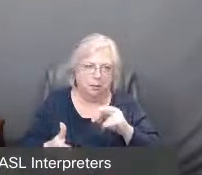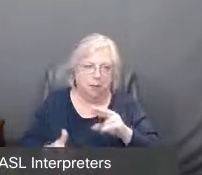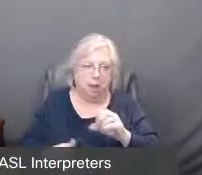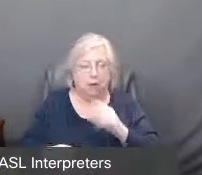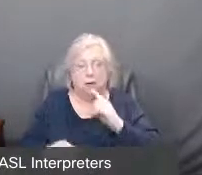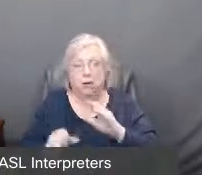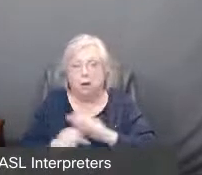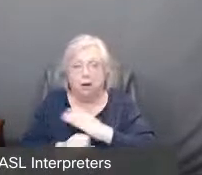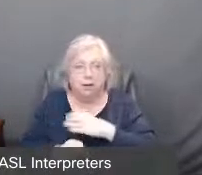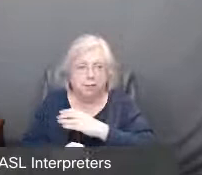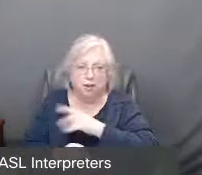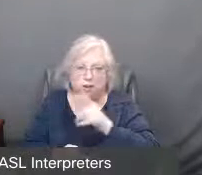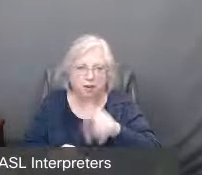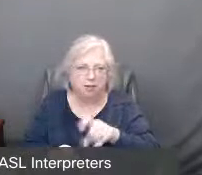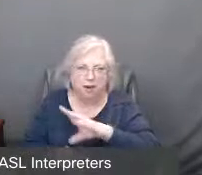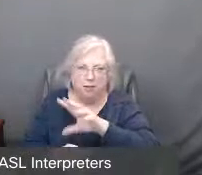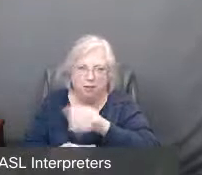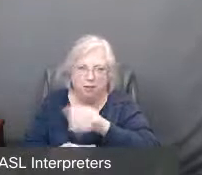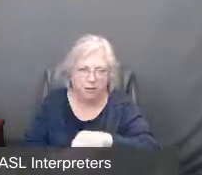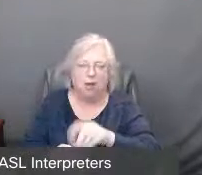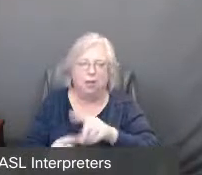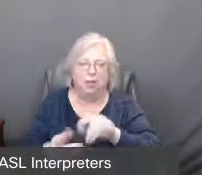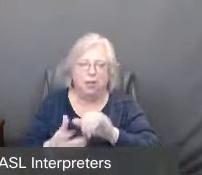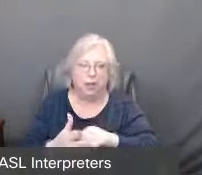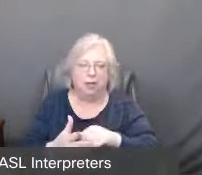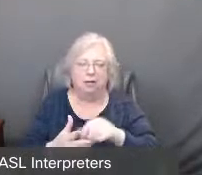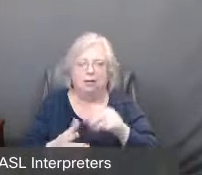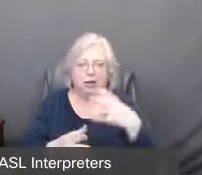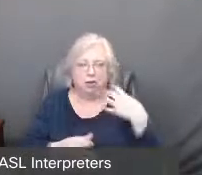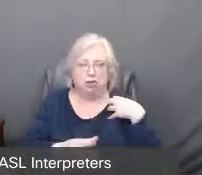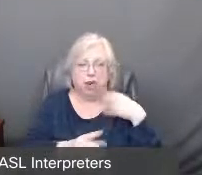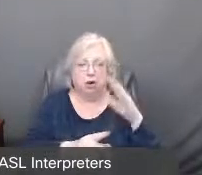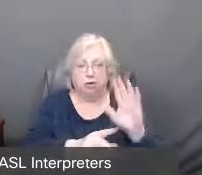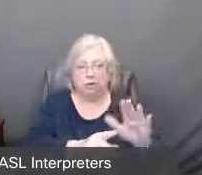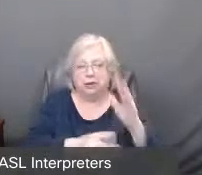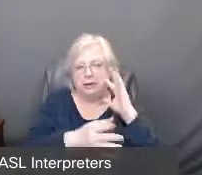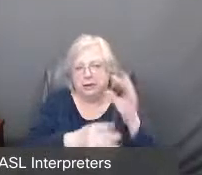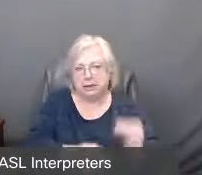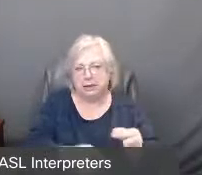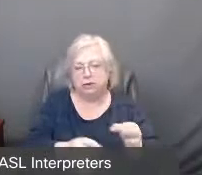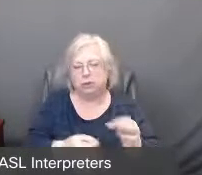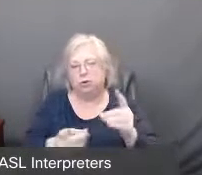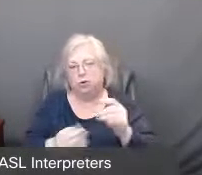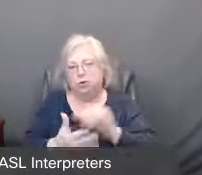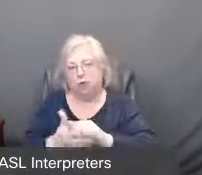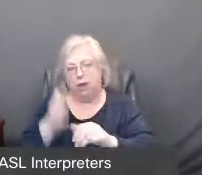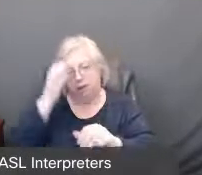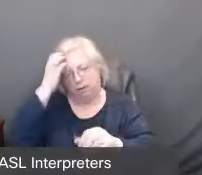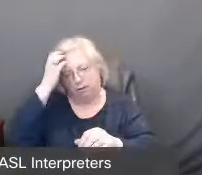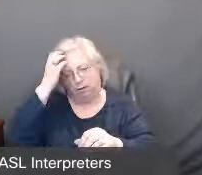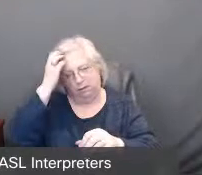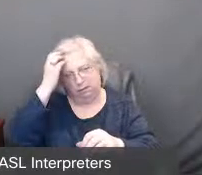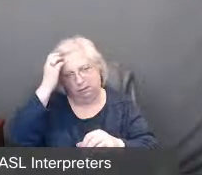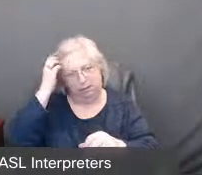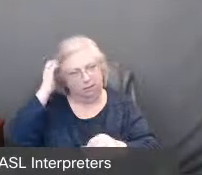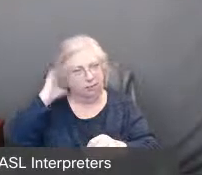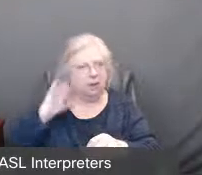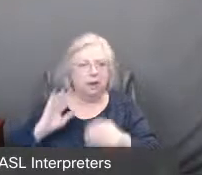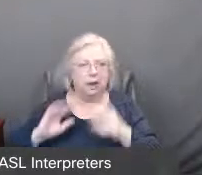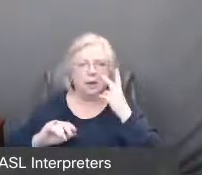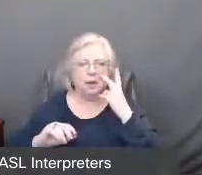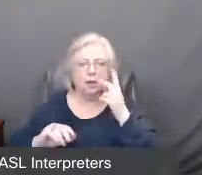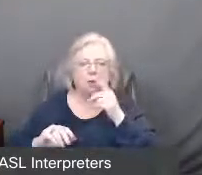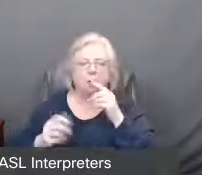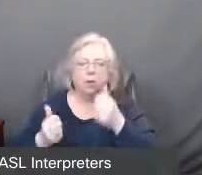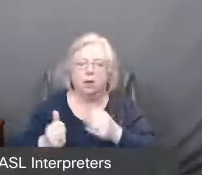need to be there. So that is up to the chair to do those and set those and seek who may do that